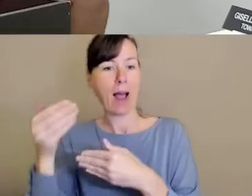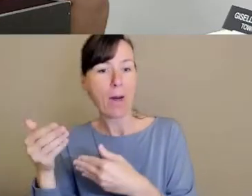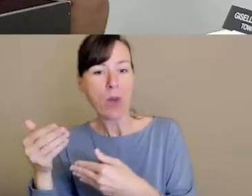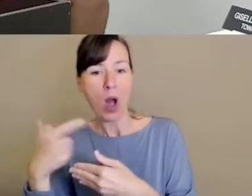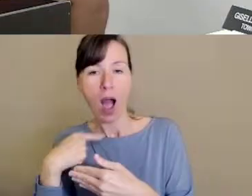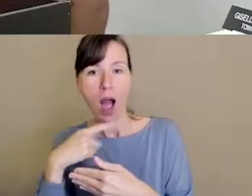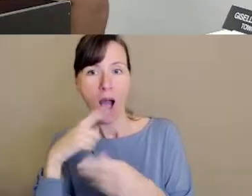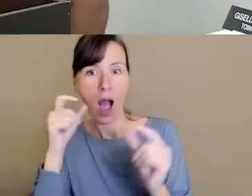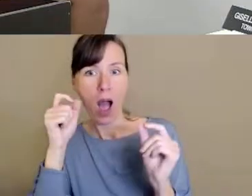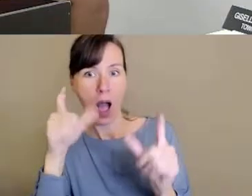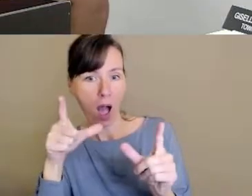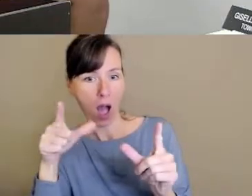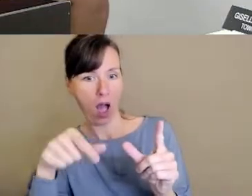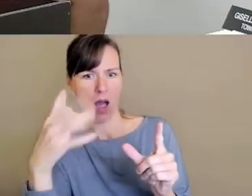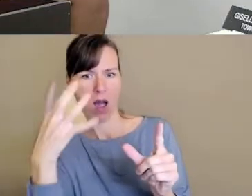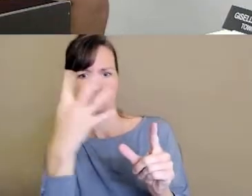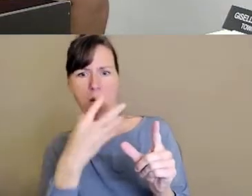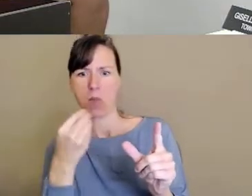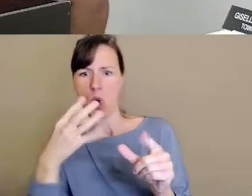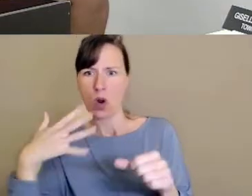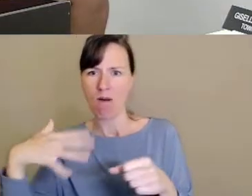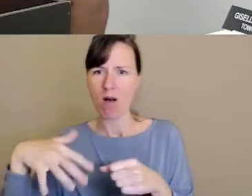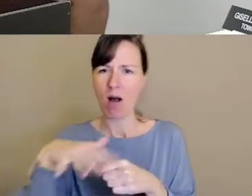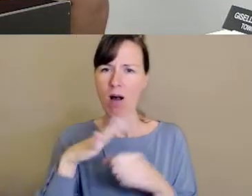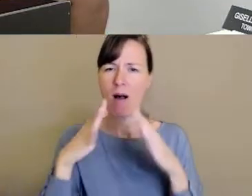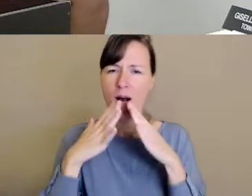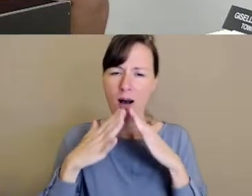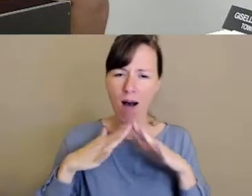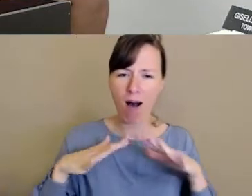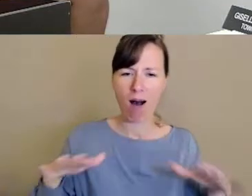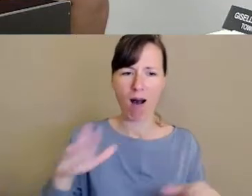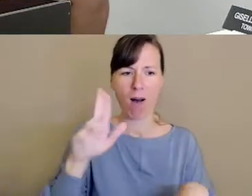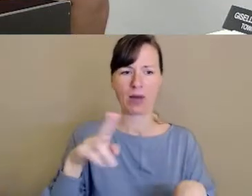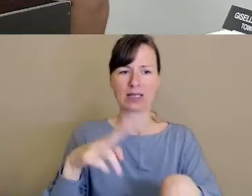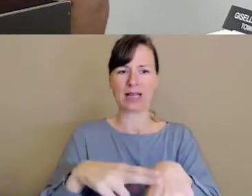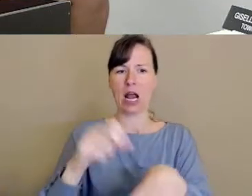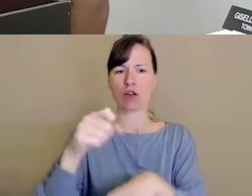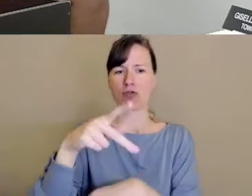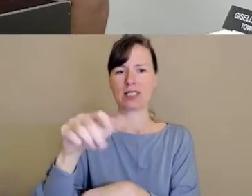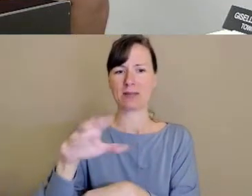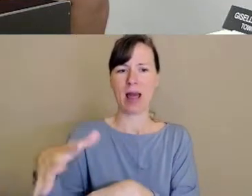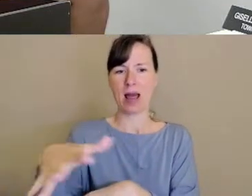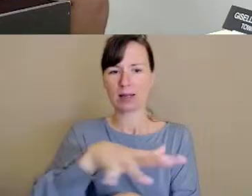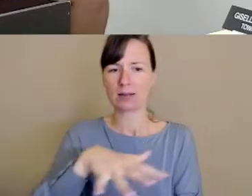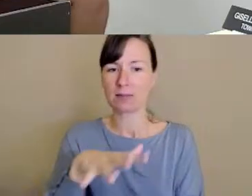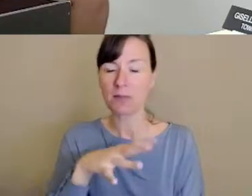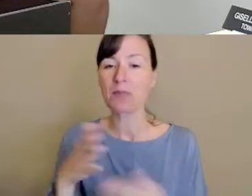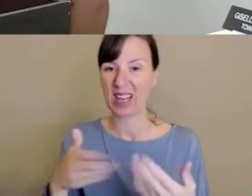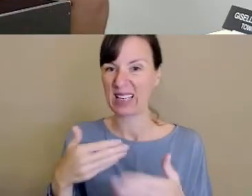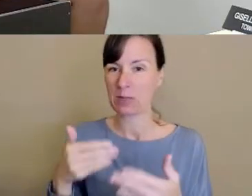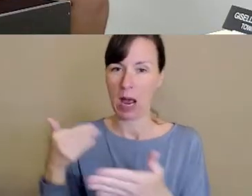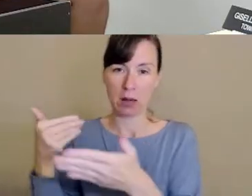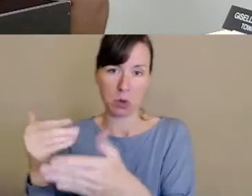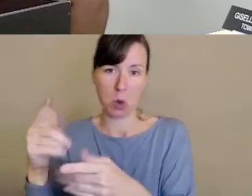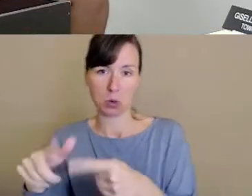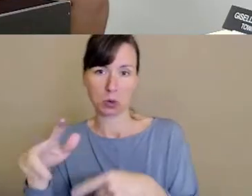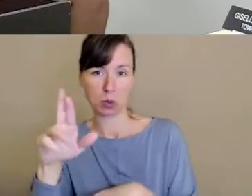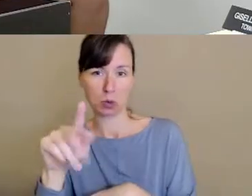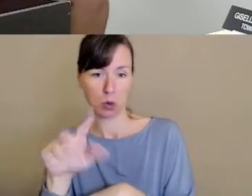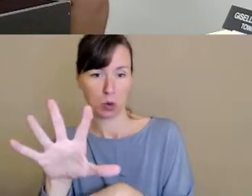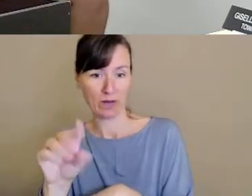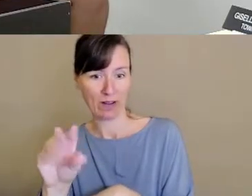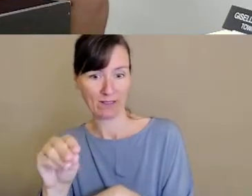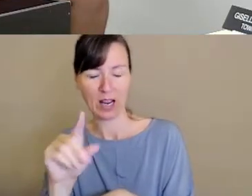town. Despite its proximity to Route 50, it was quiet, peaceful, and serene. I was awed by